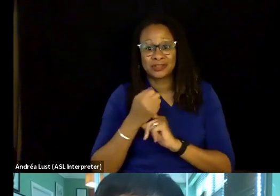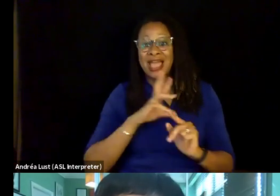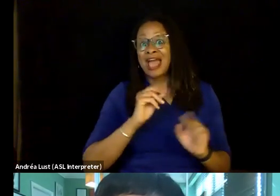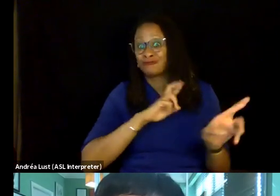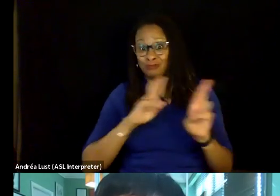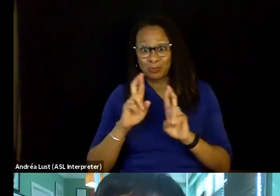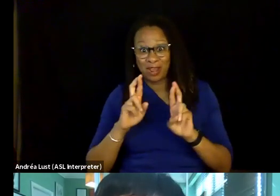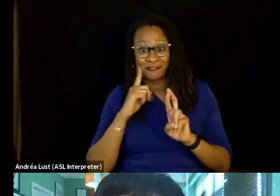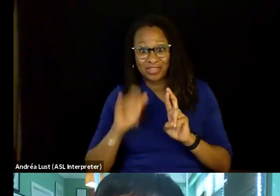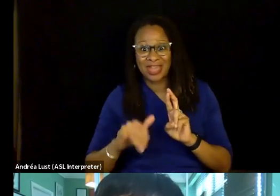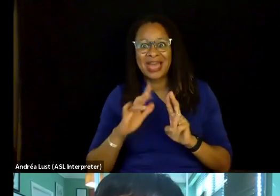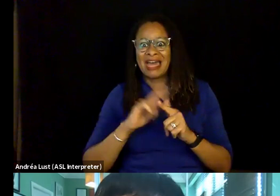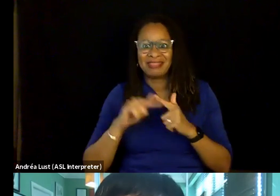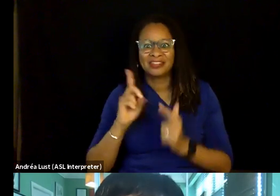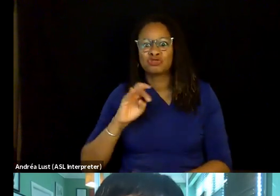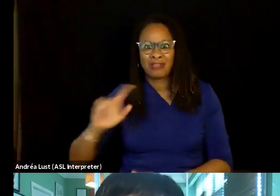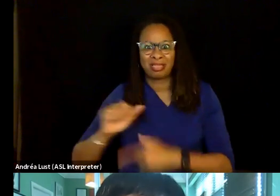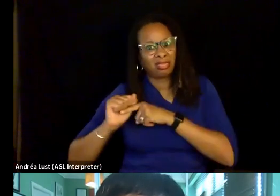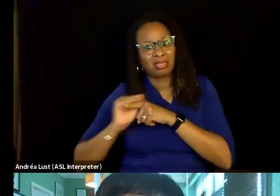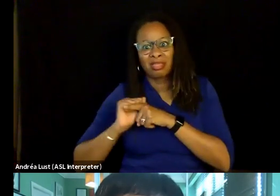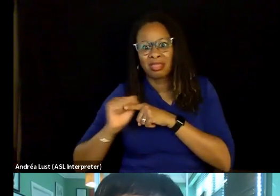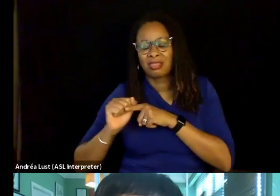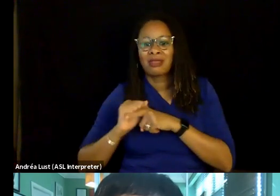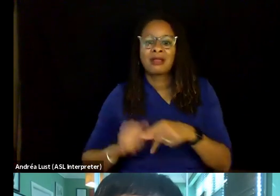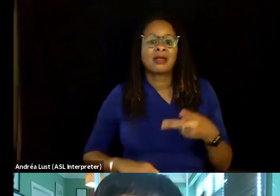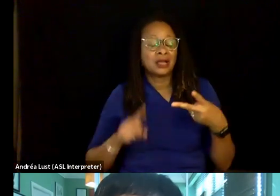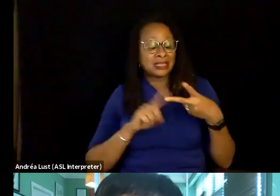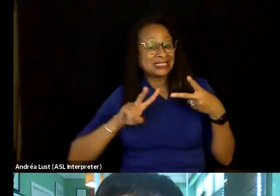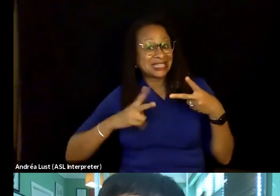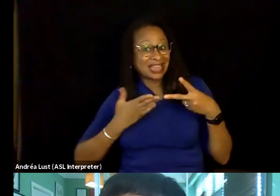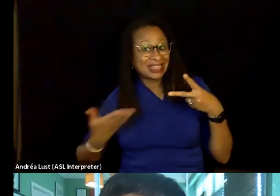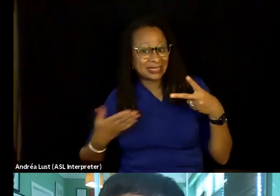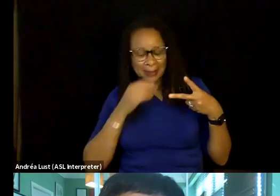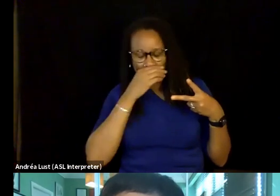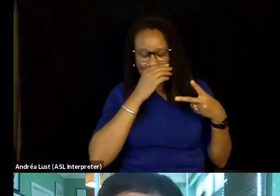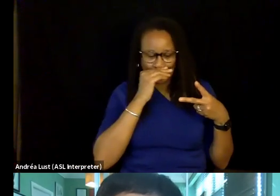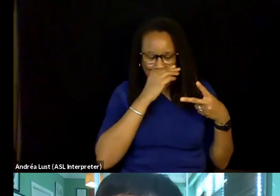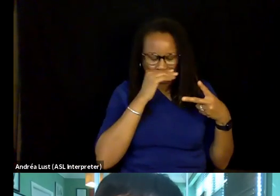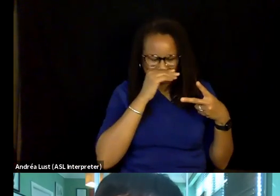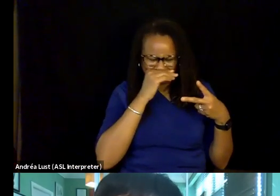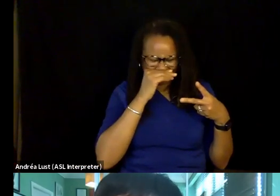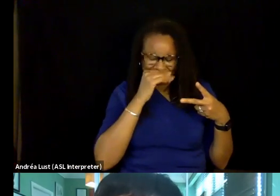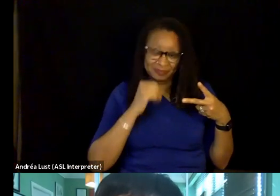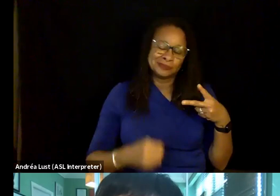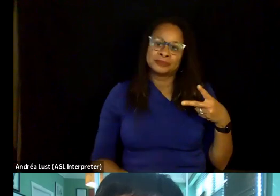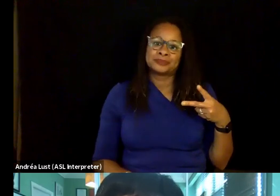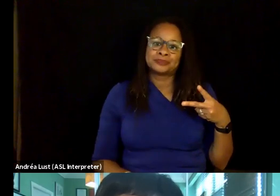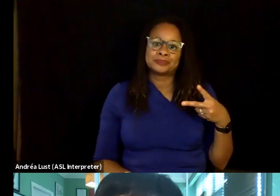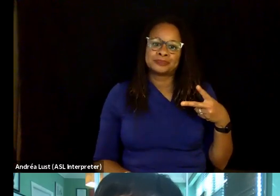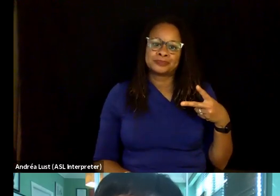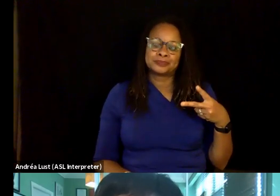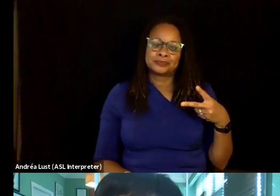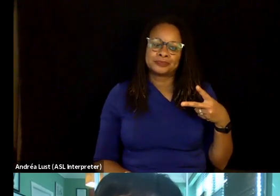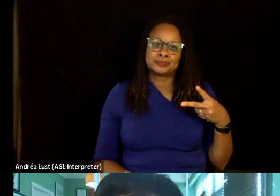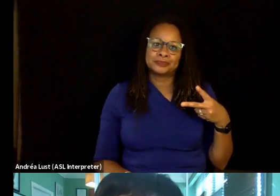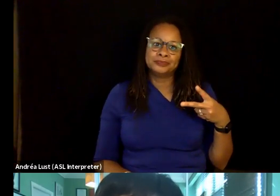them and then drill them. The second I think is there are now worst case scenarios that